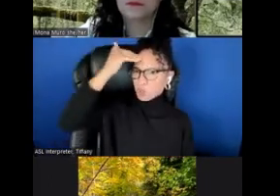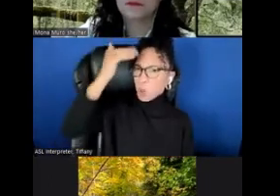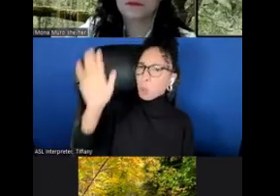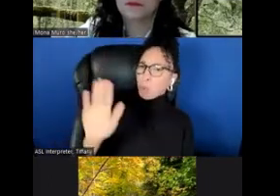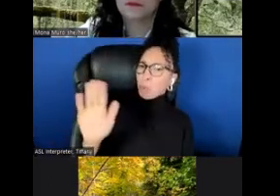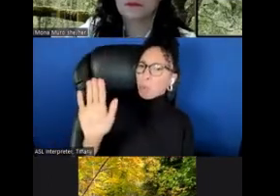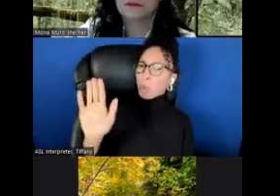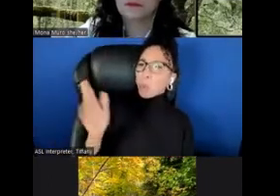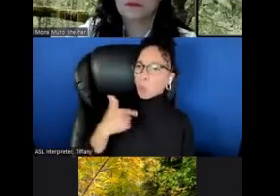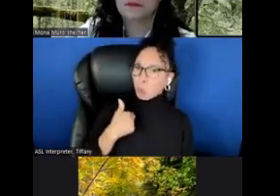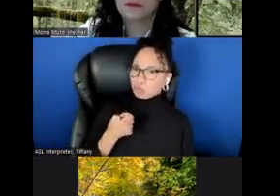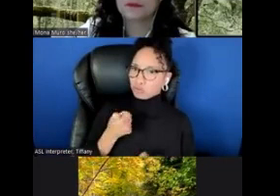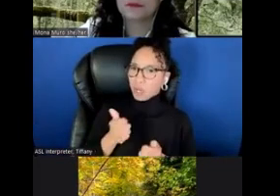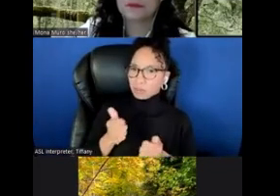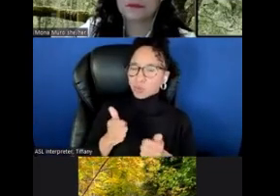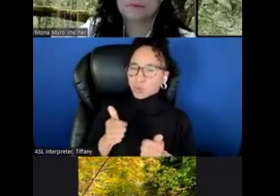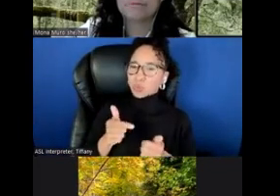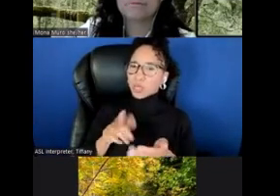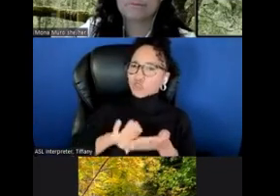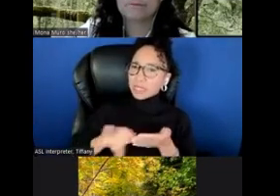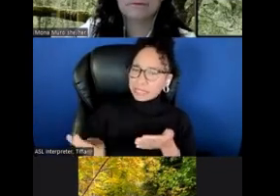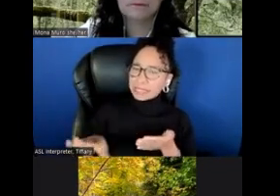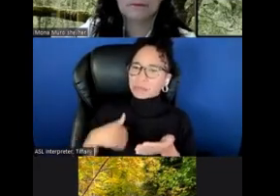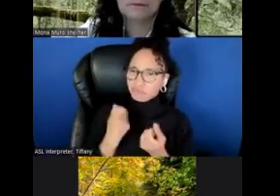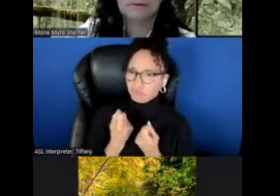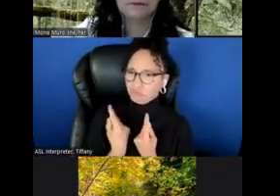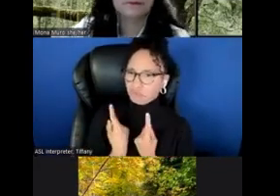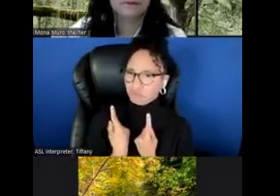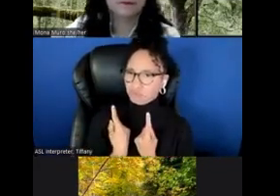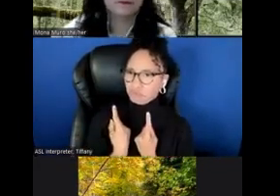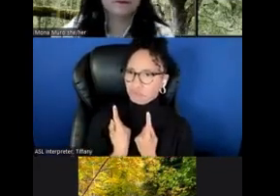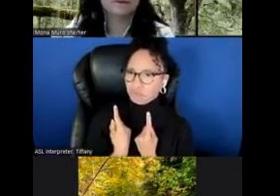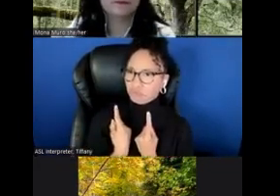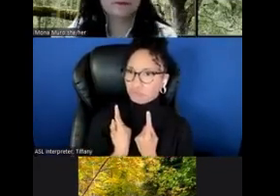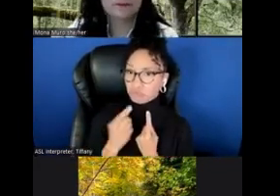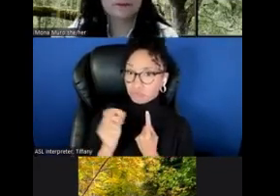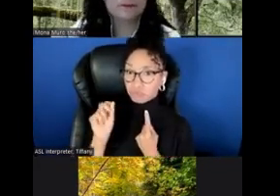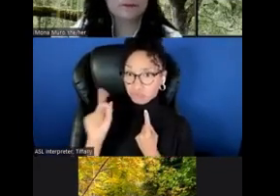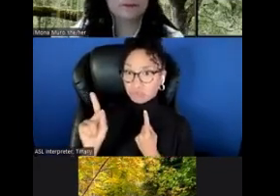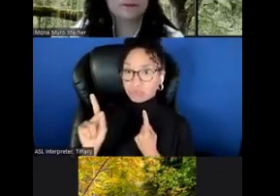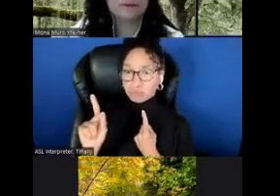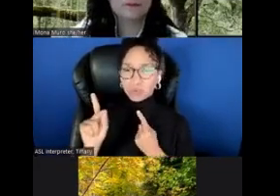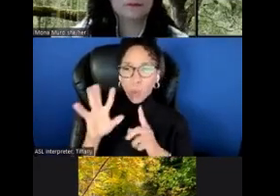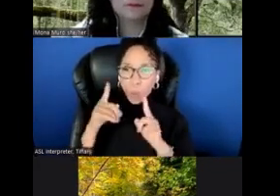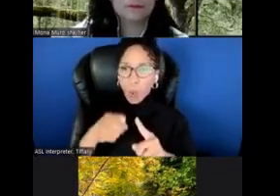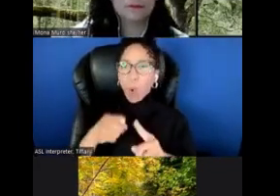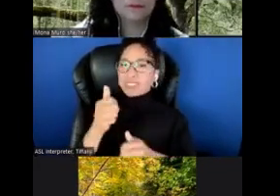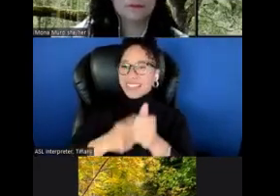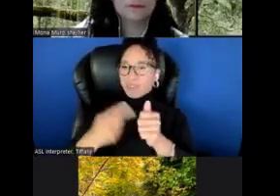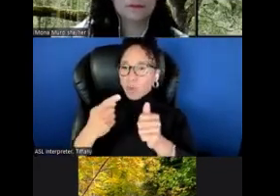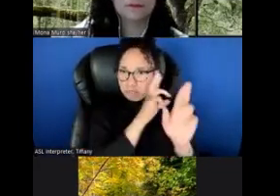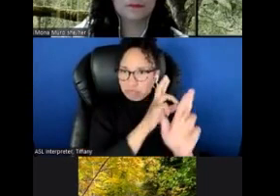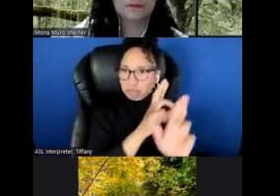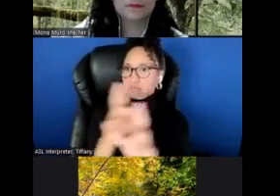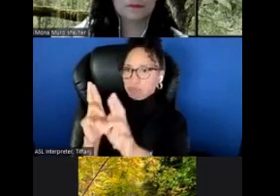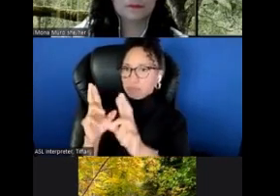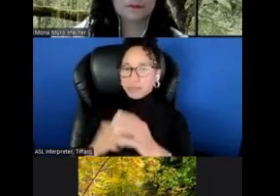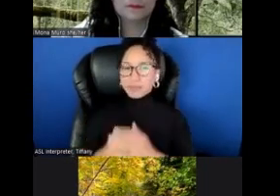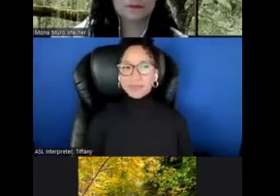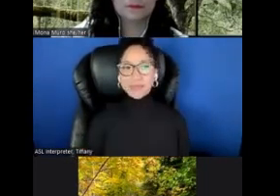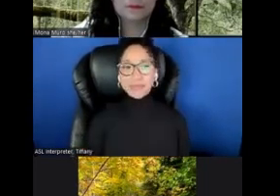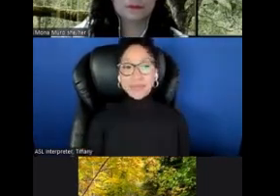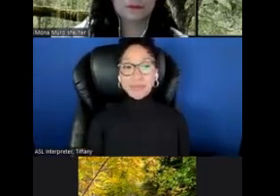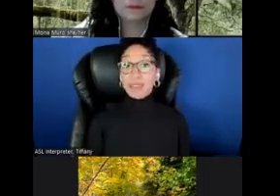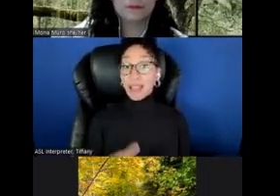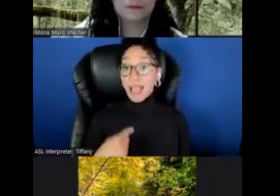to echo that any of us will make mistakes, but this is a place where we want to hold everyone together. So I have worked with CSAJ